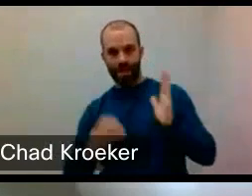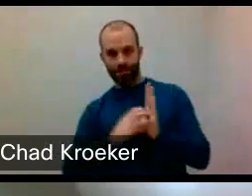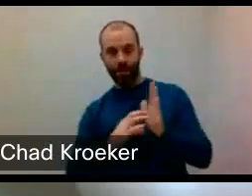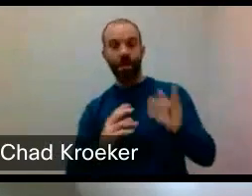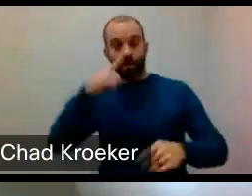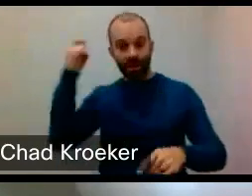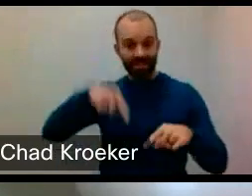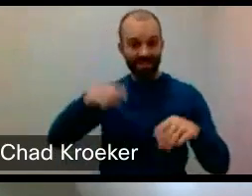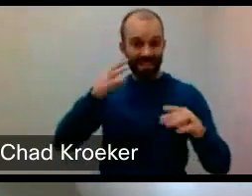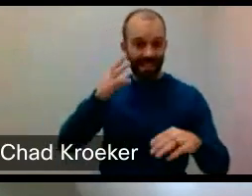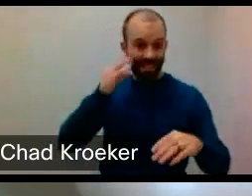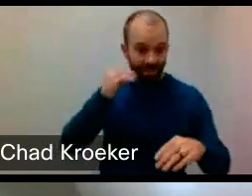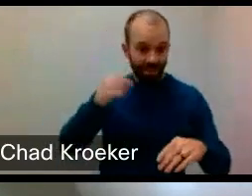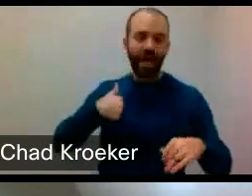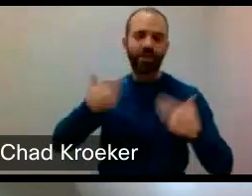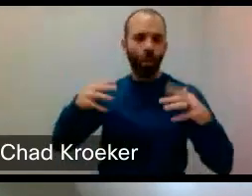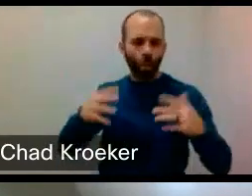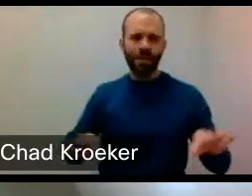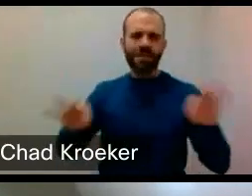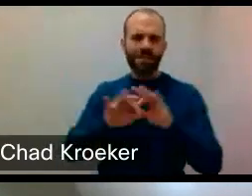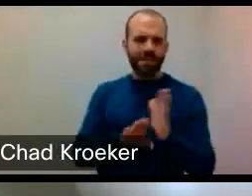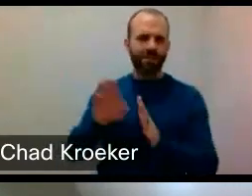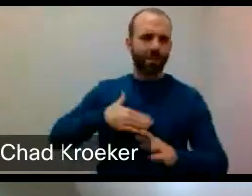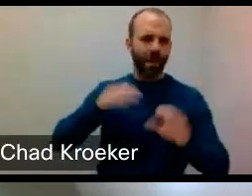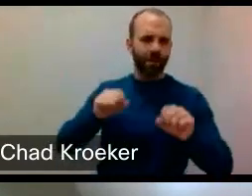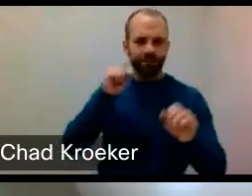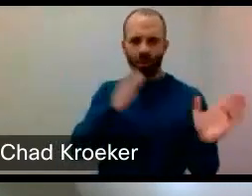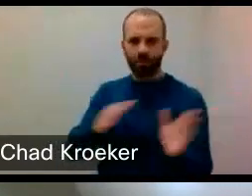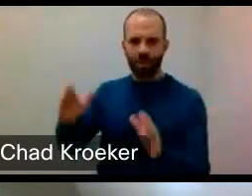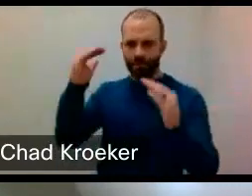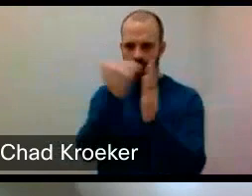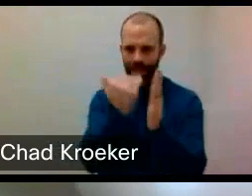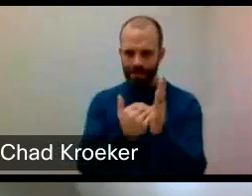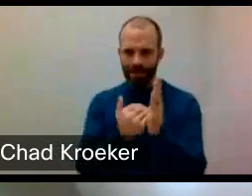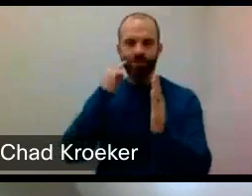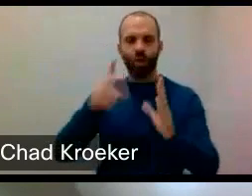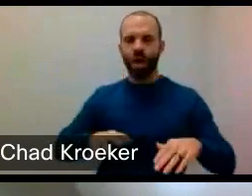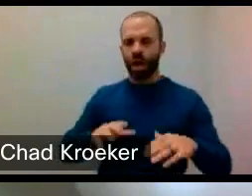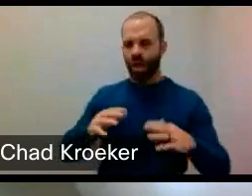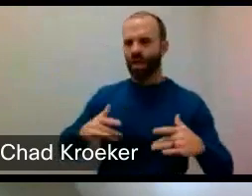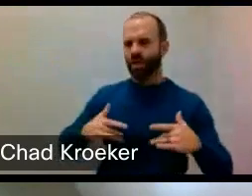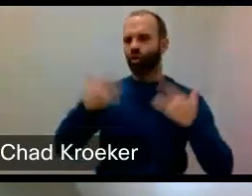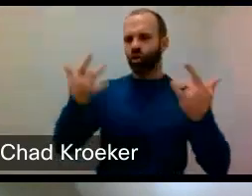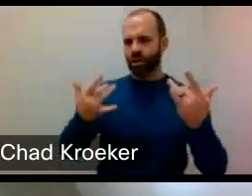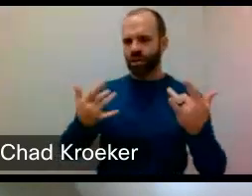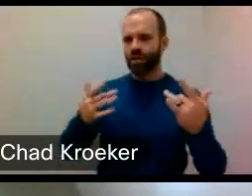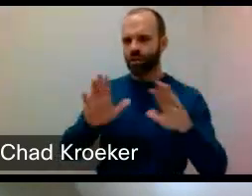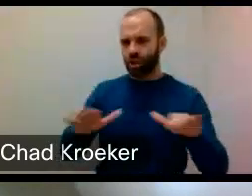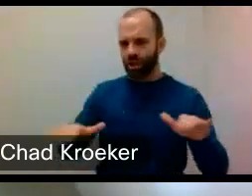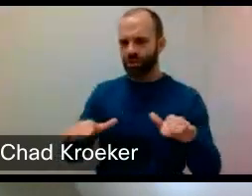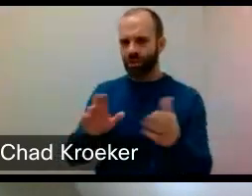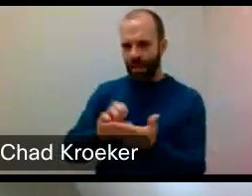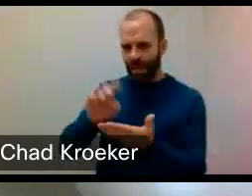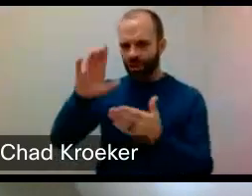this experience, I have significantly developed my ability to plan a lesson as an early childhood educator. I